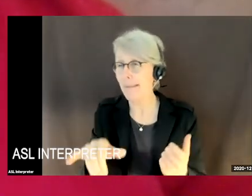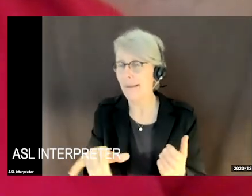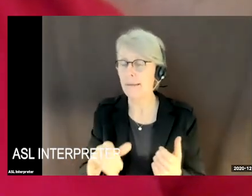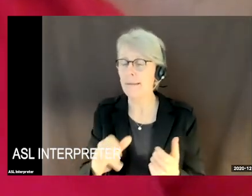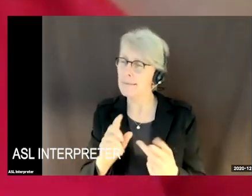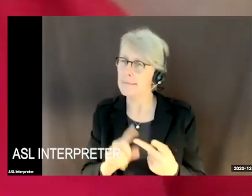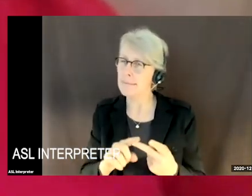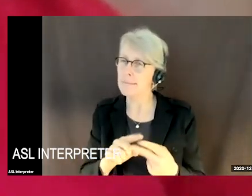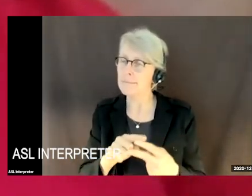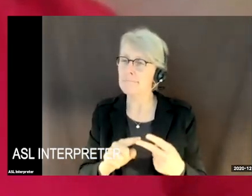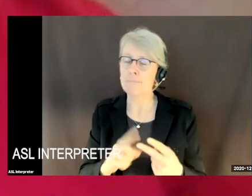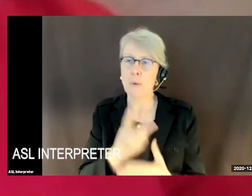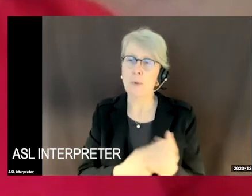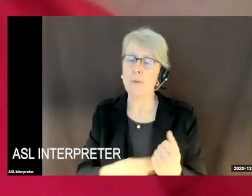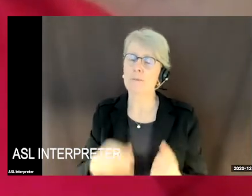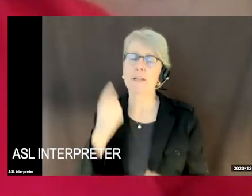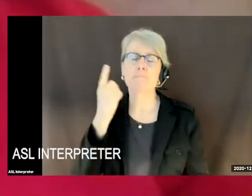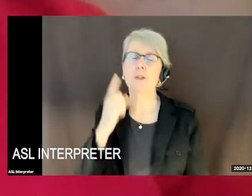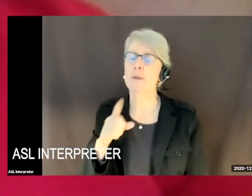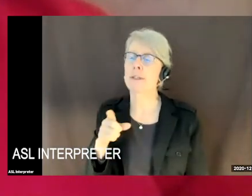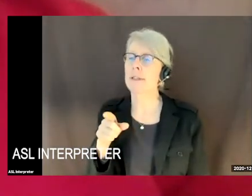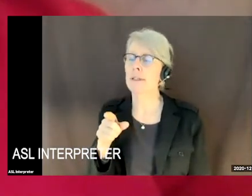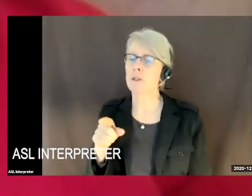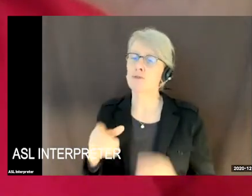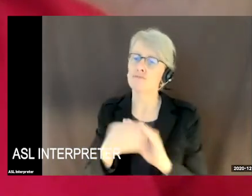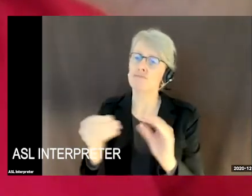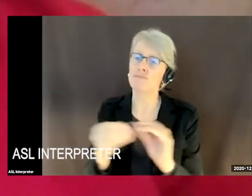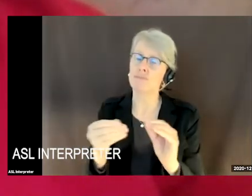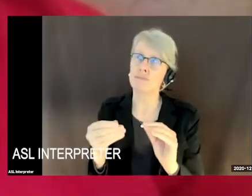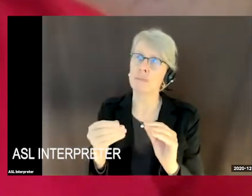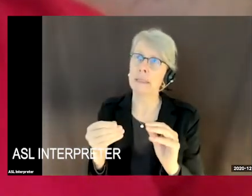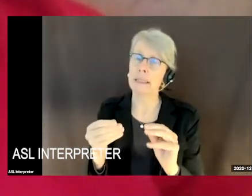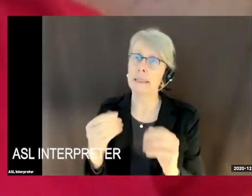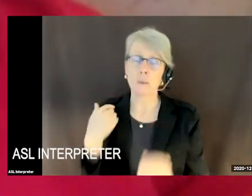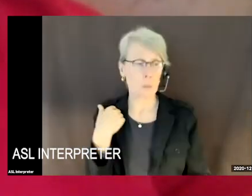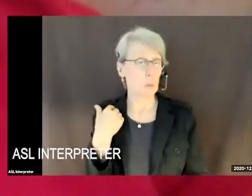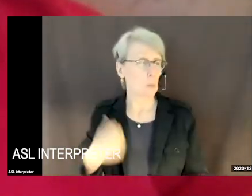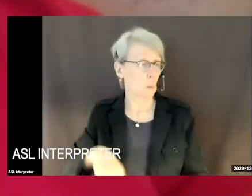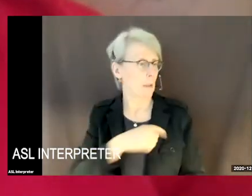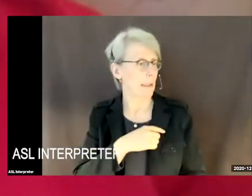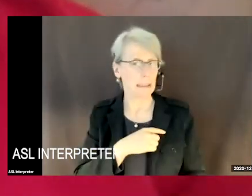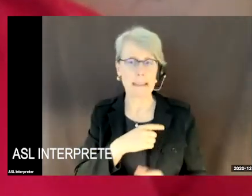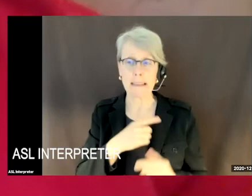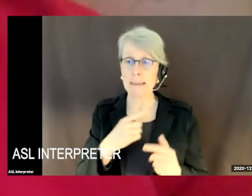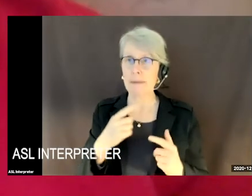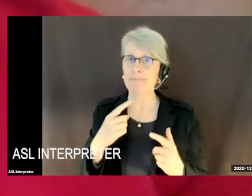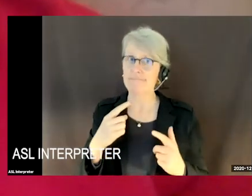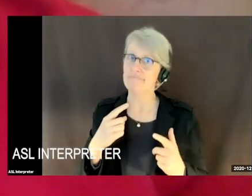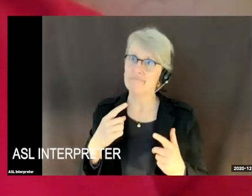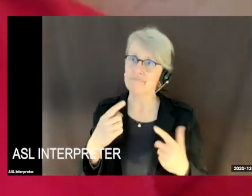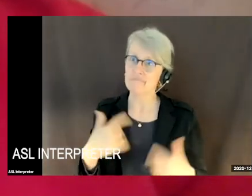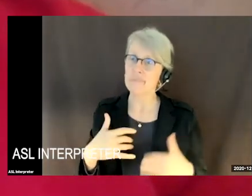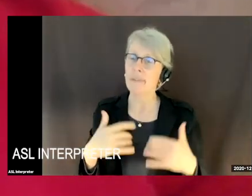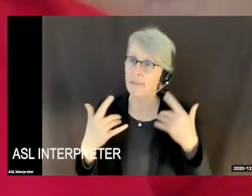I also was wondering, as you were speaking, Adam, I think all of us have really, really been thinking a lot